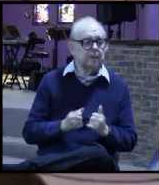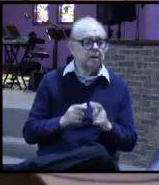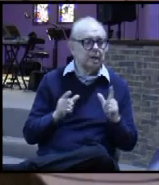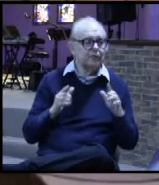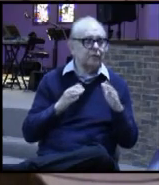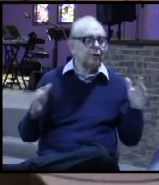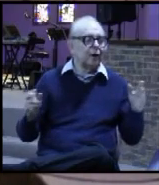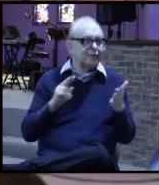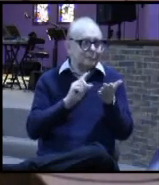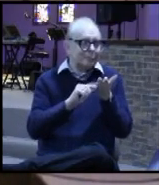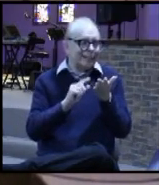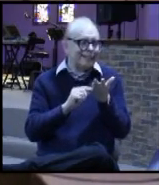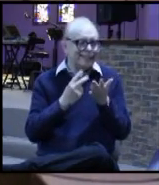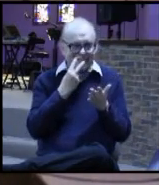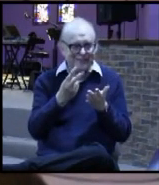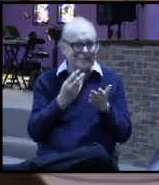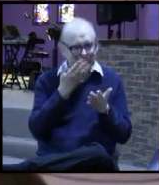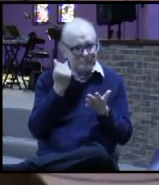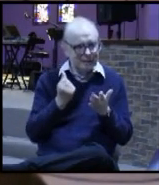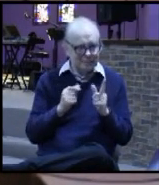a lot of print pictures.